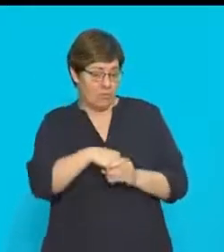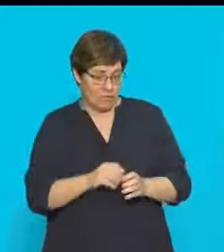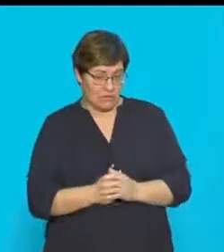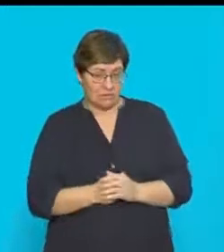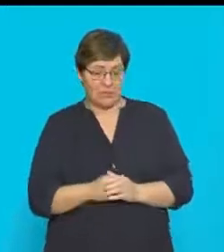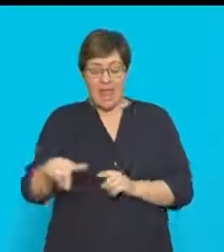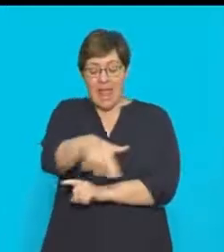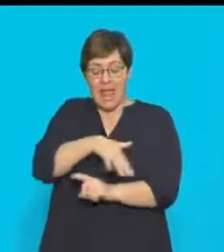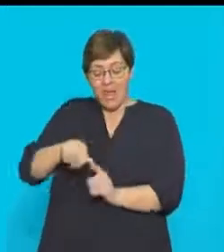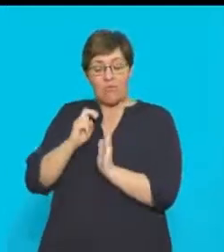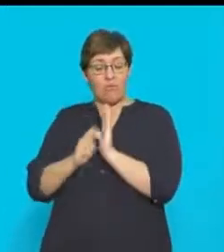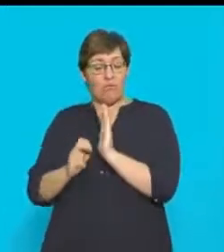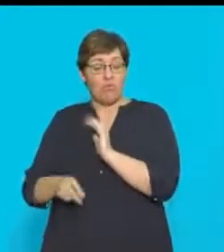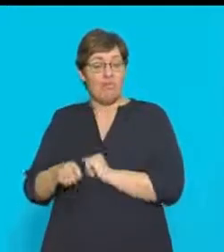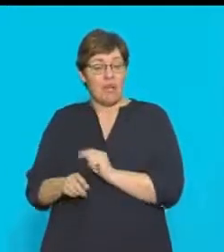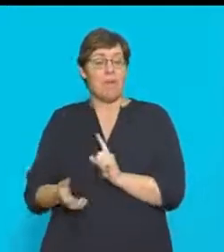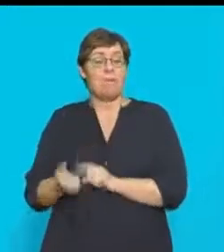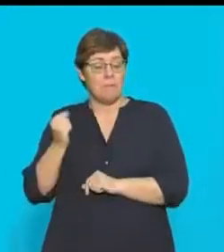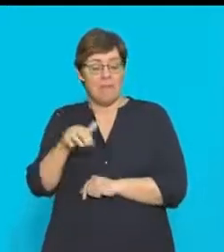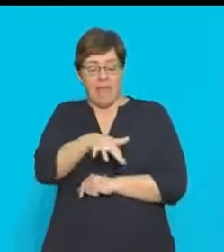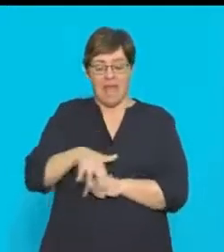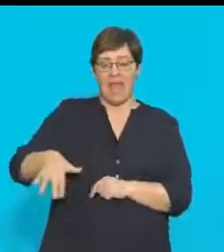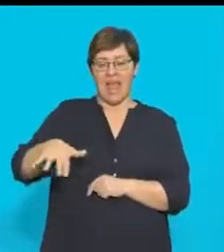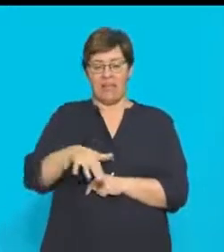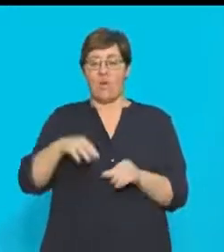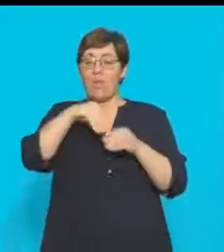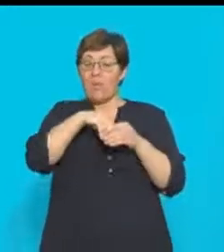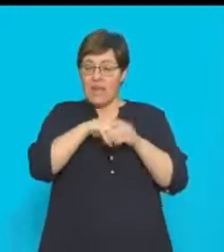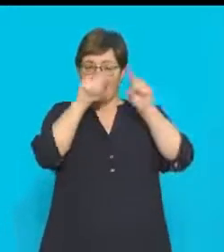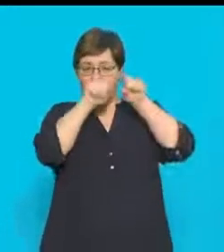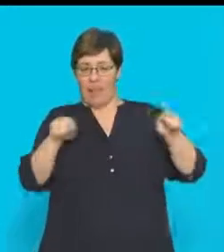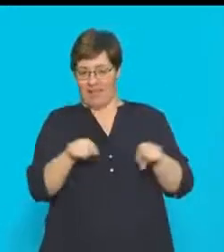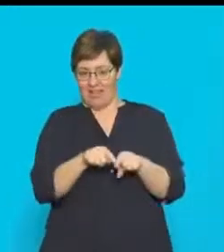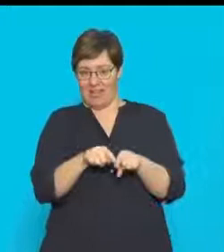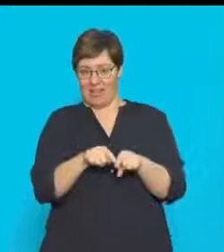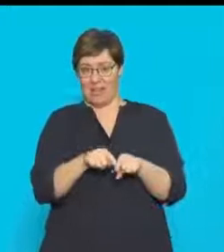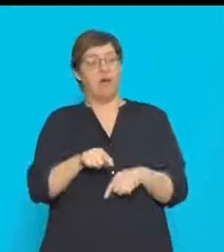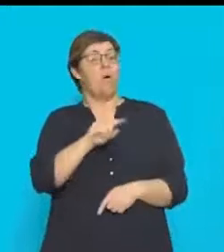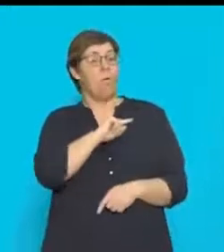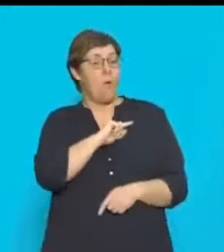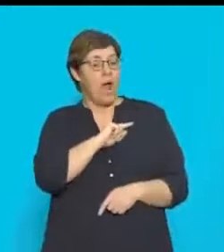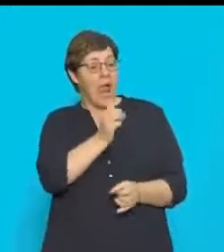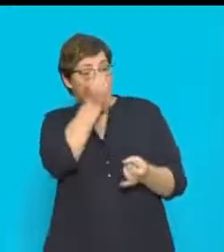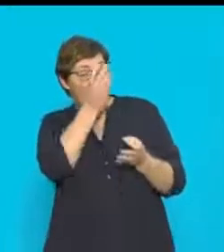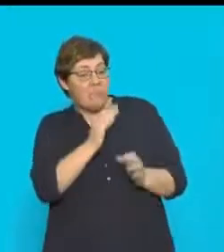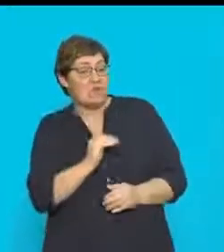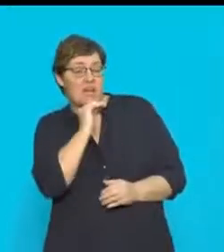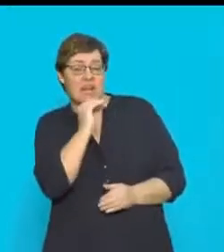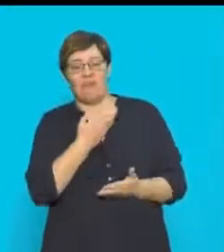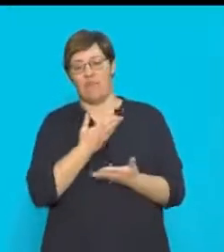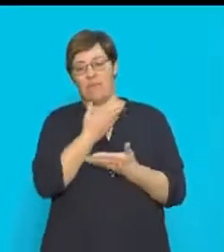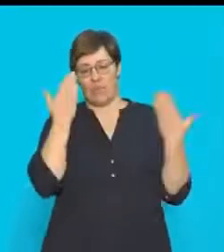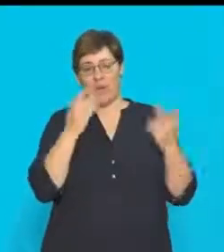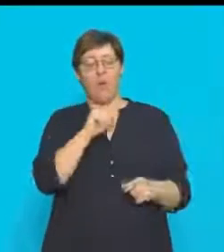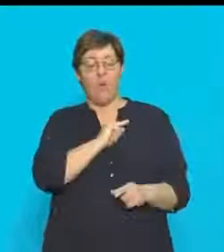The area rule will be used to find the area in triangles when we don't have enough information to